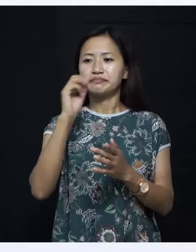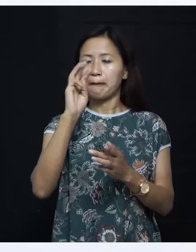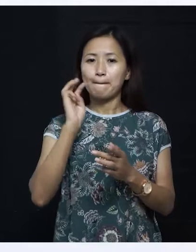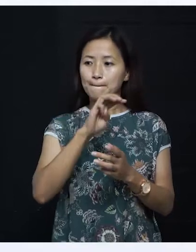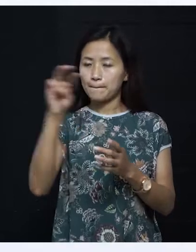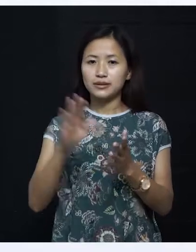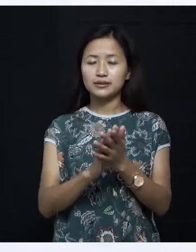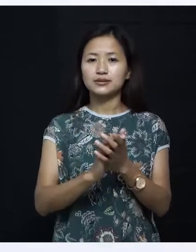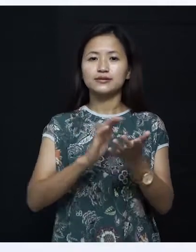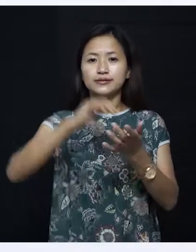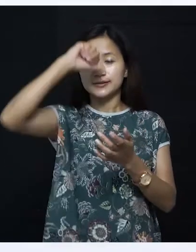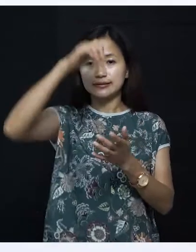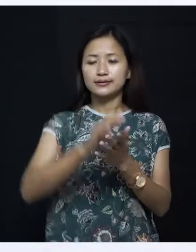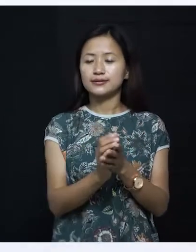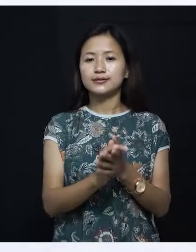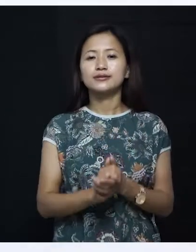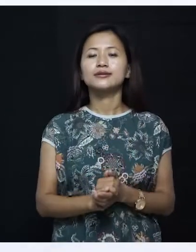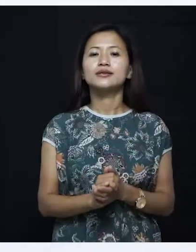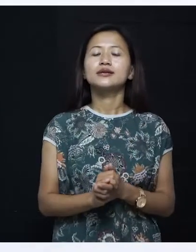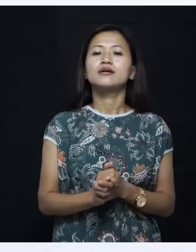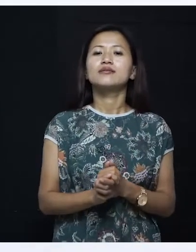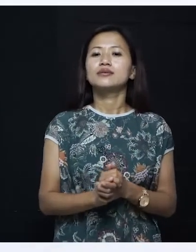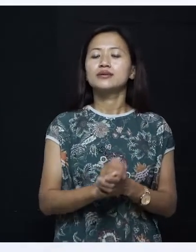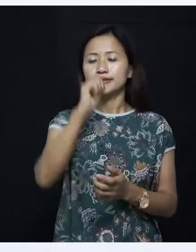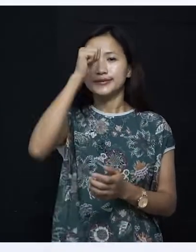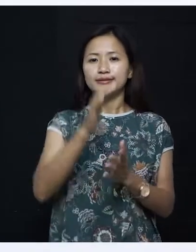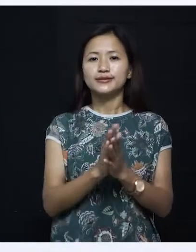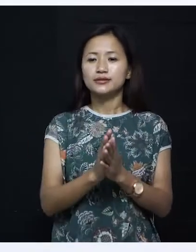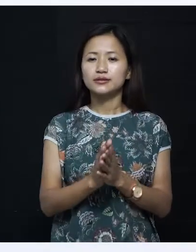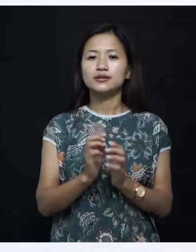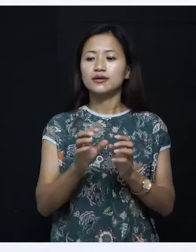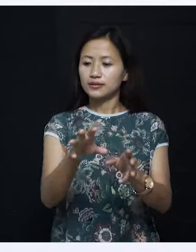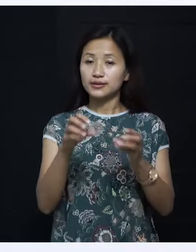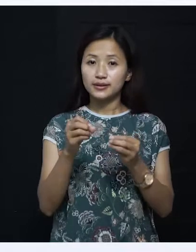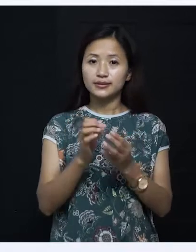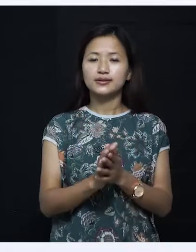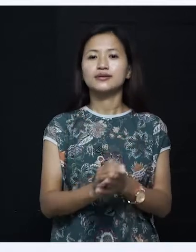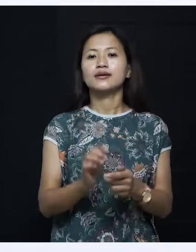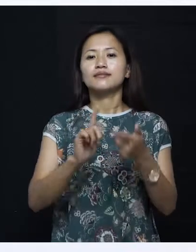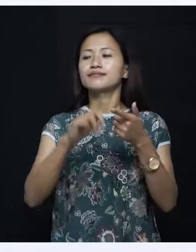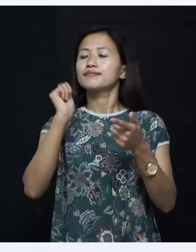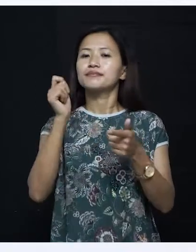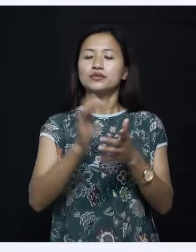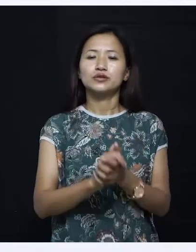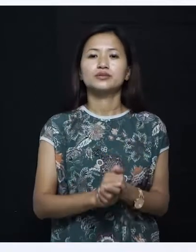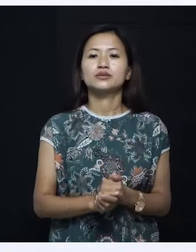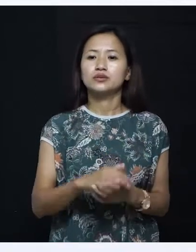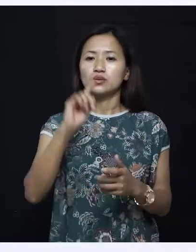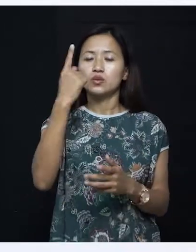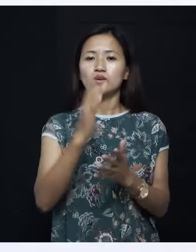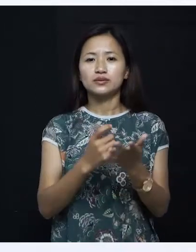of Indians. So 0.37 millions of Indians are getting employment. So this is also